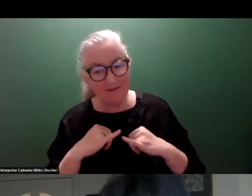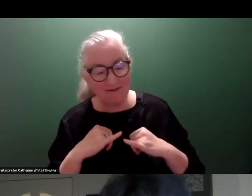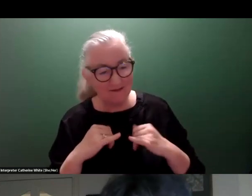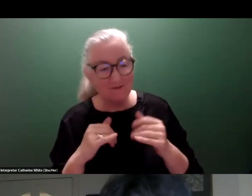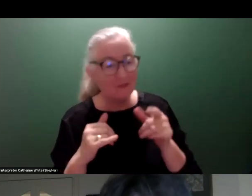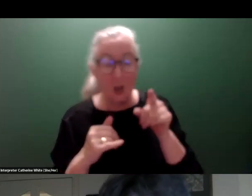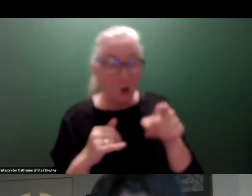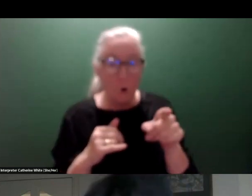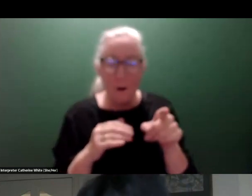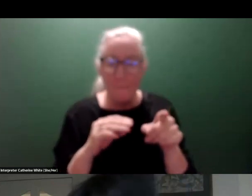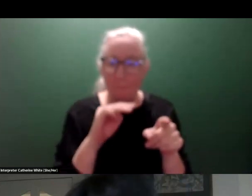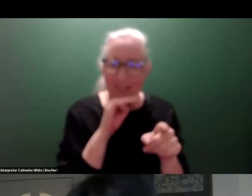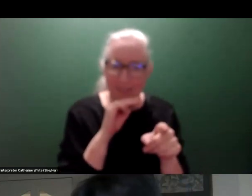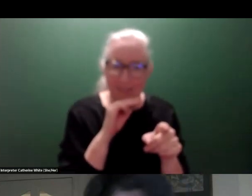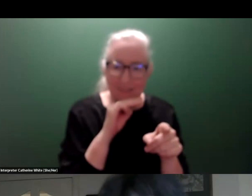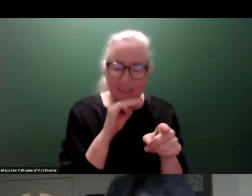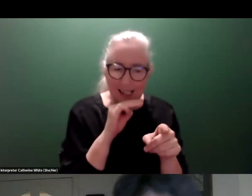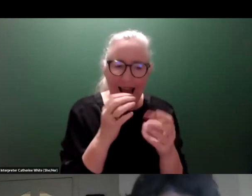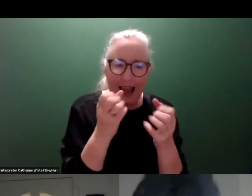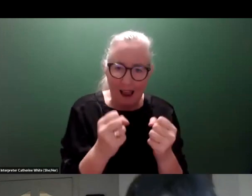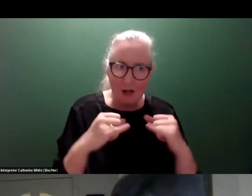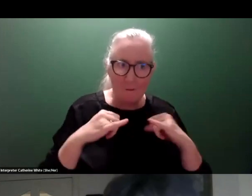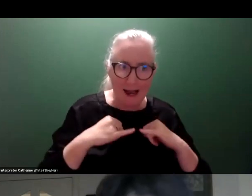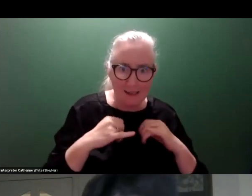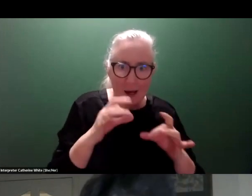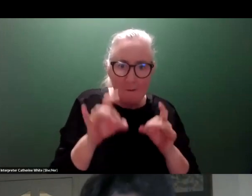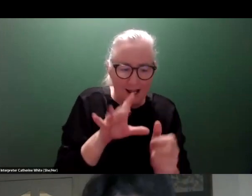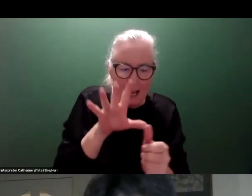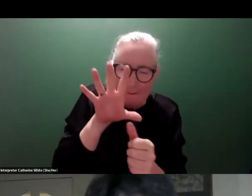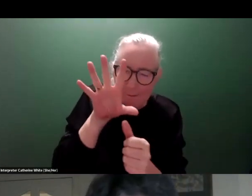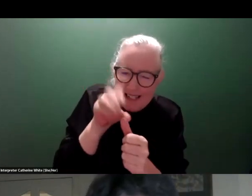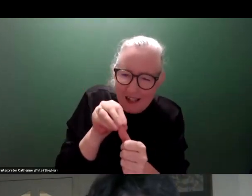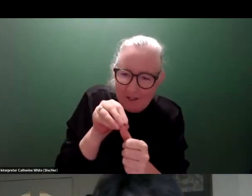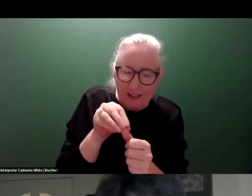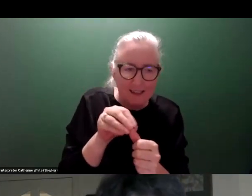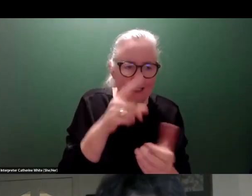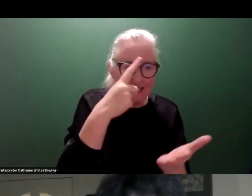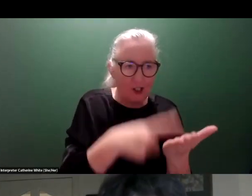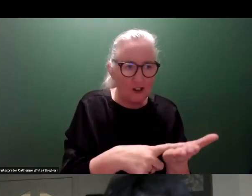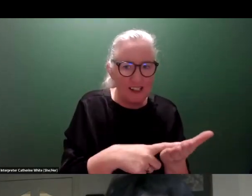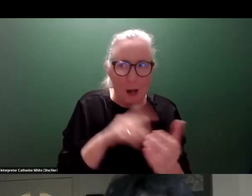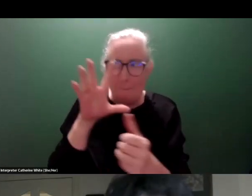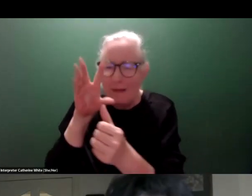the capacity or having the capacity to make a specific decision at a specific time.